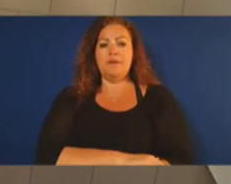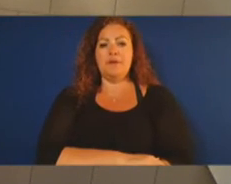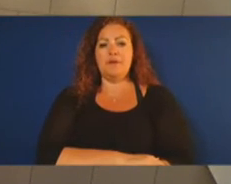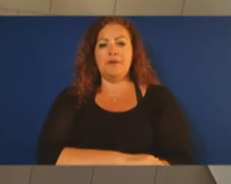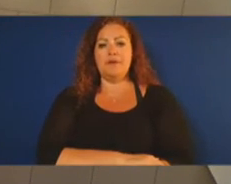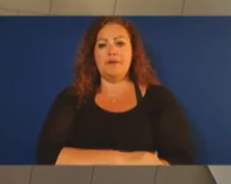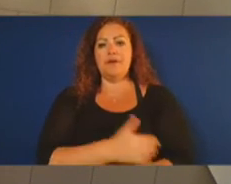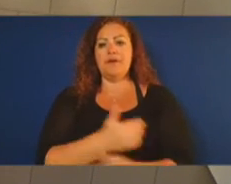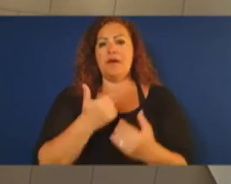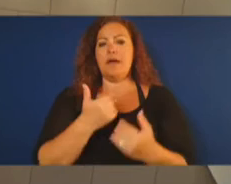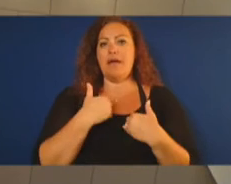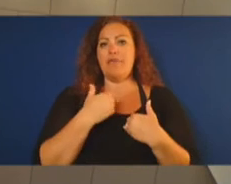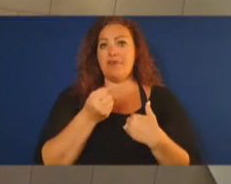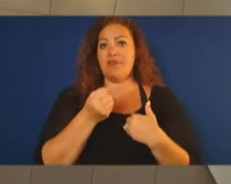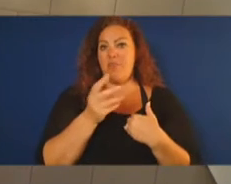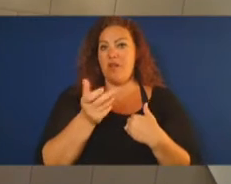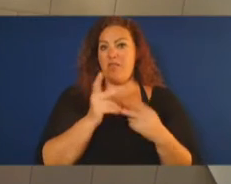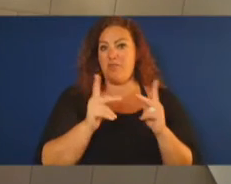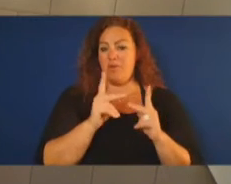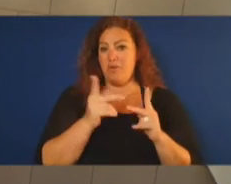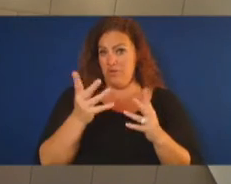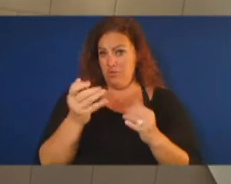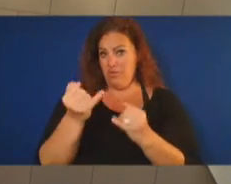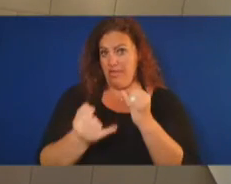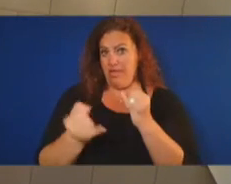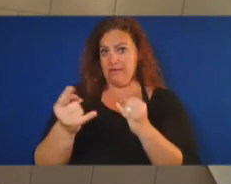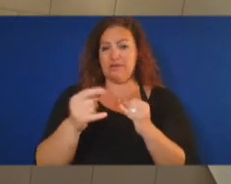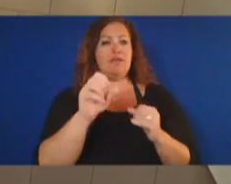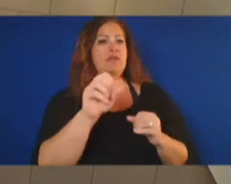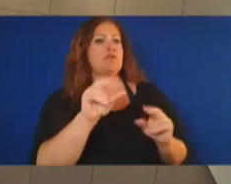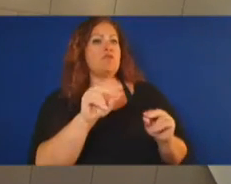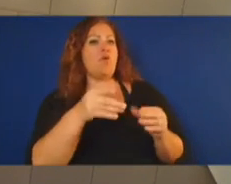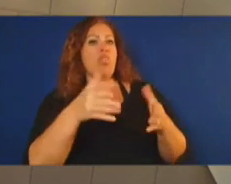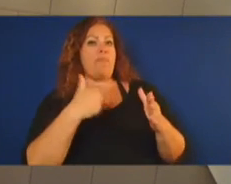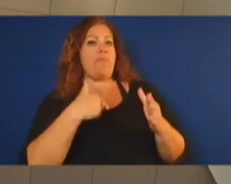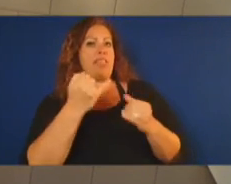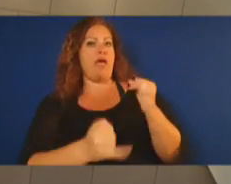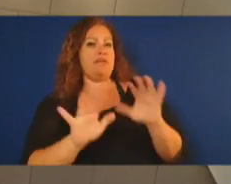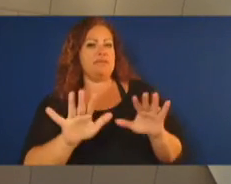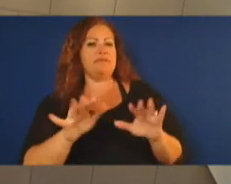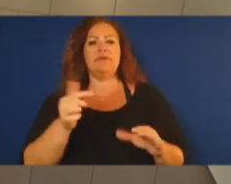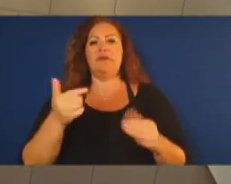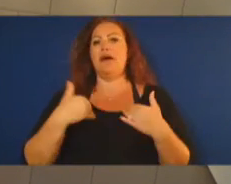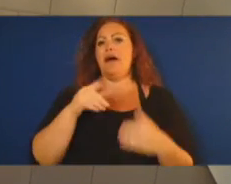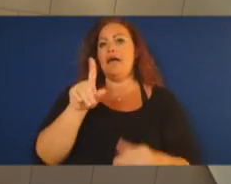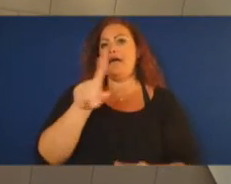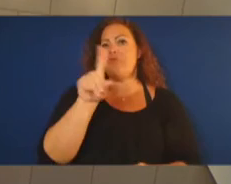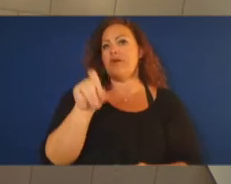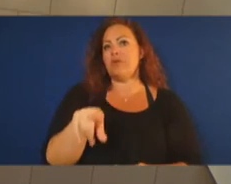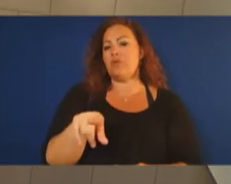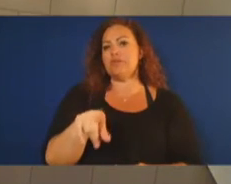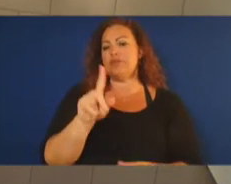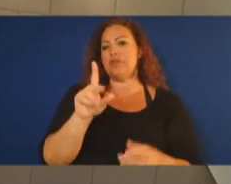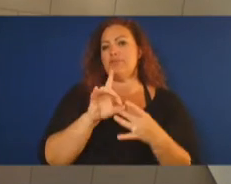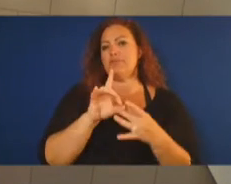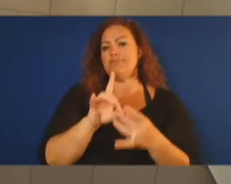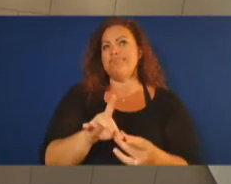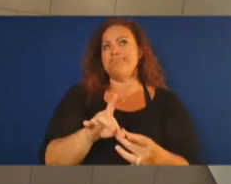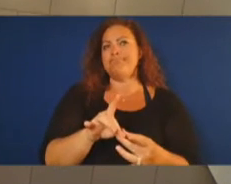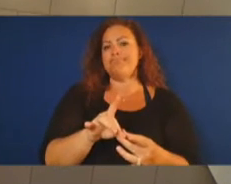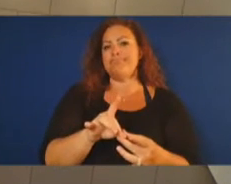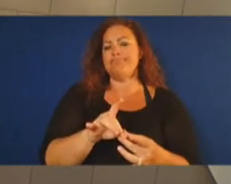couple other people you want to go last no no no yeah you let me go last um I have one question um about plane